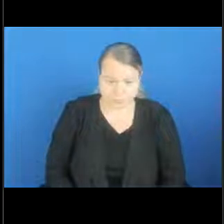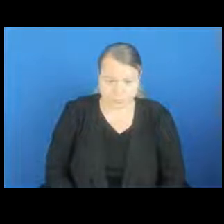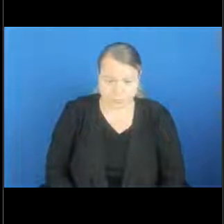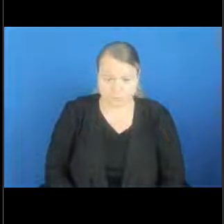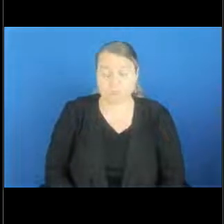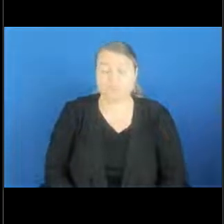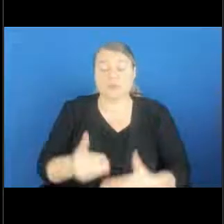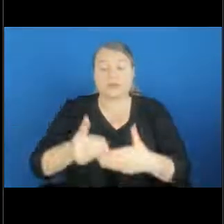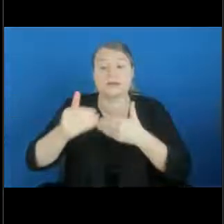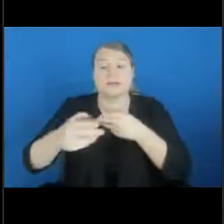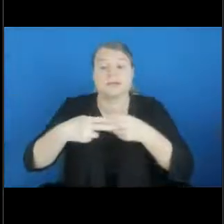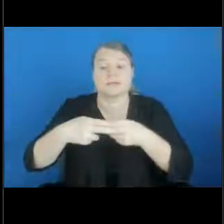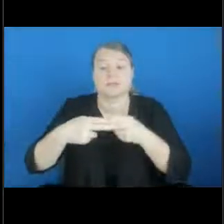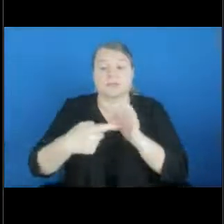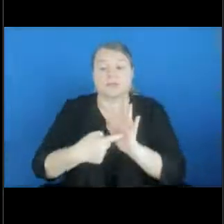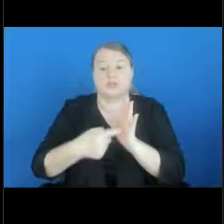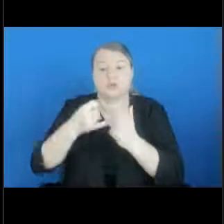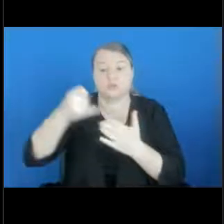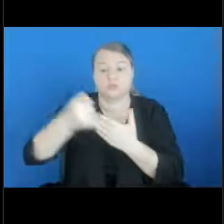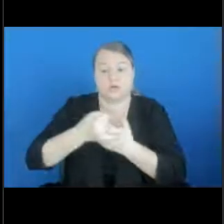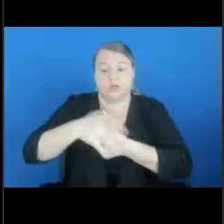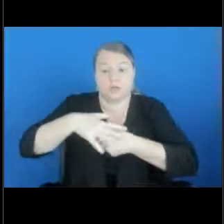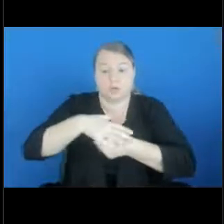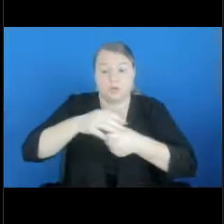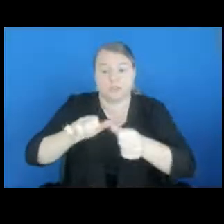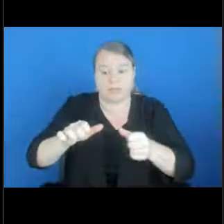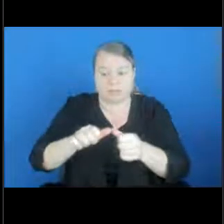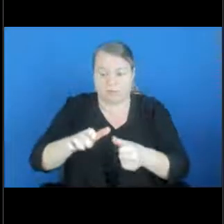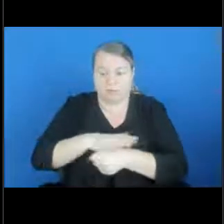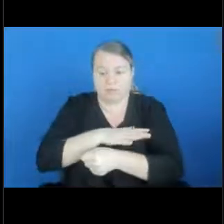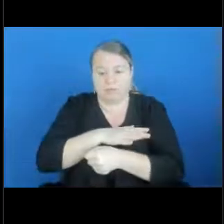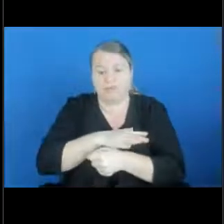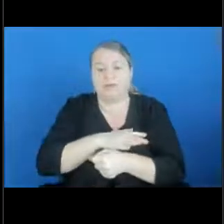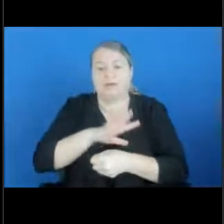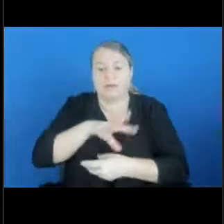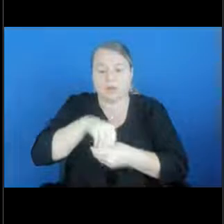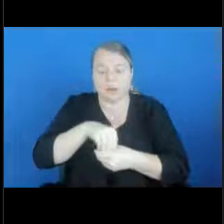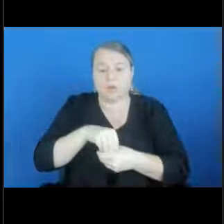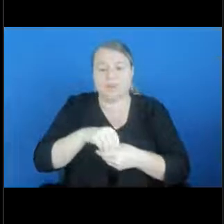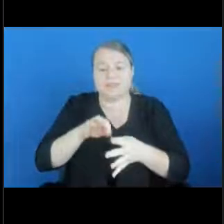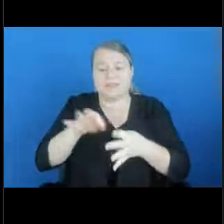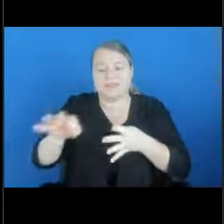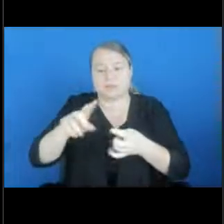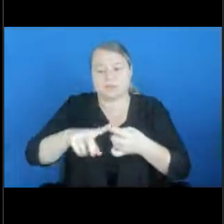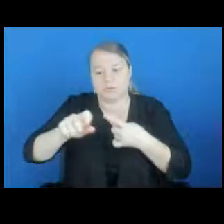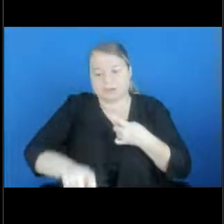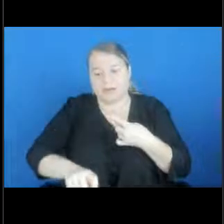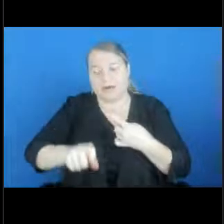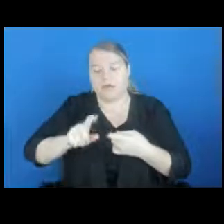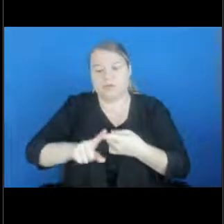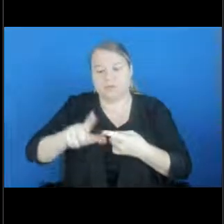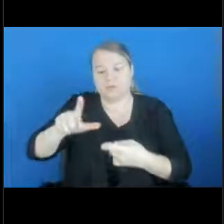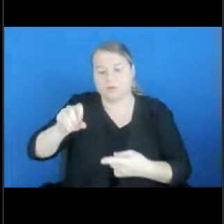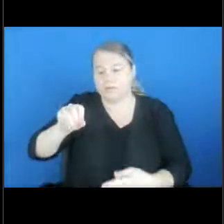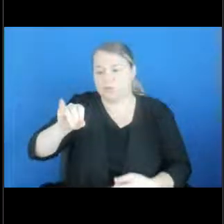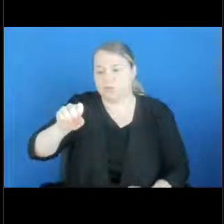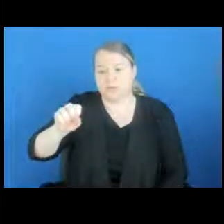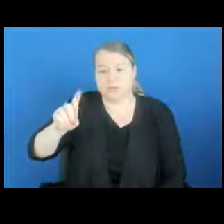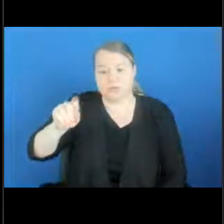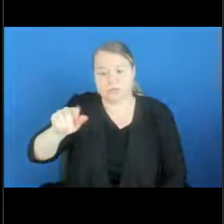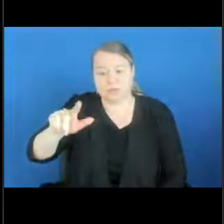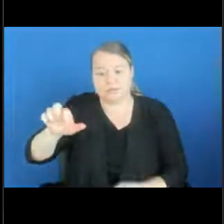This next slide shows the project location area in its entirety. This includes the extension to the south to Loisdale Road, the